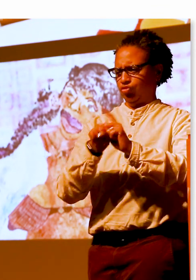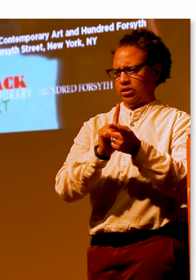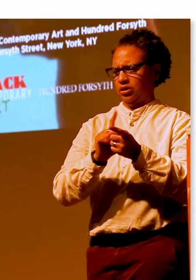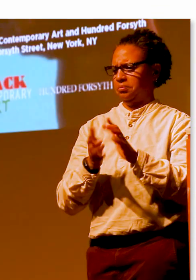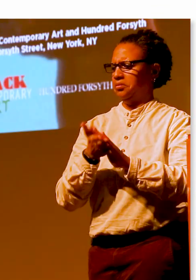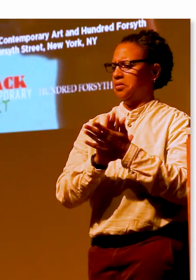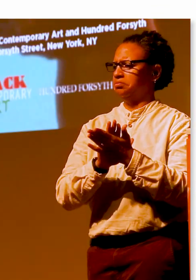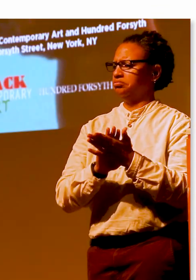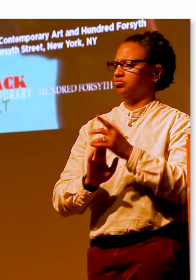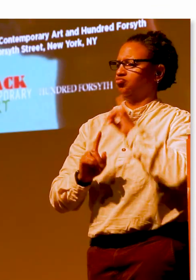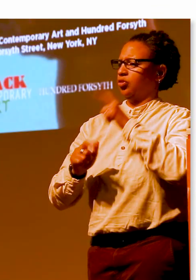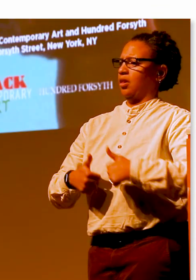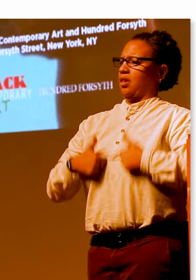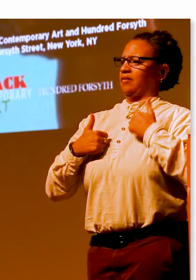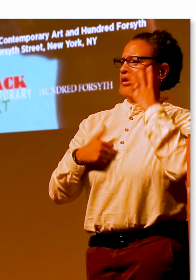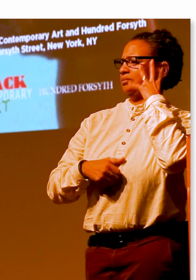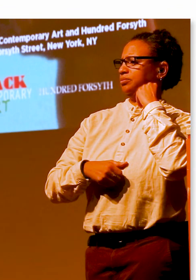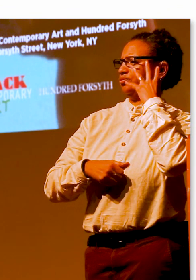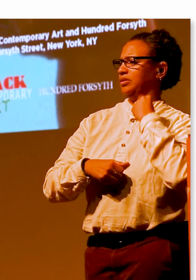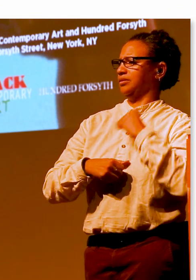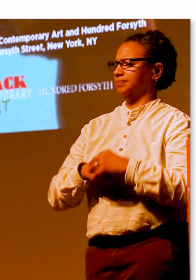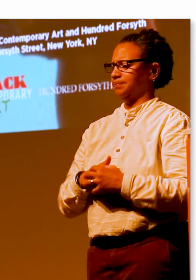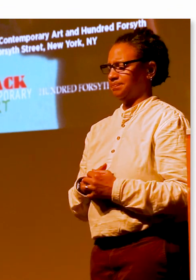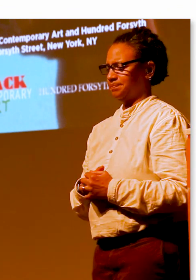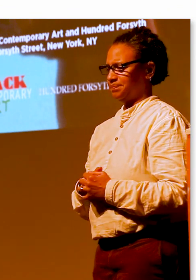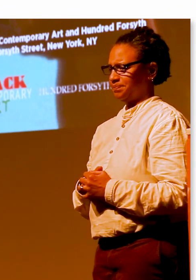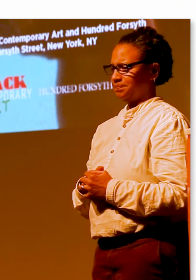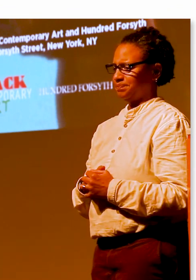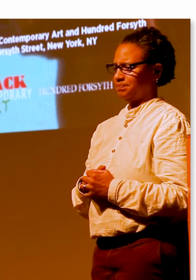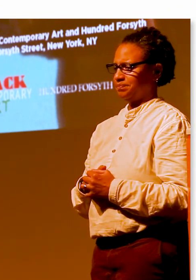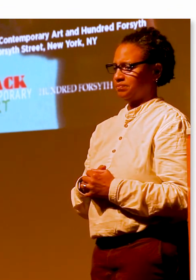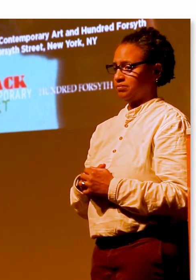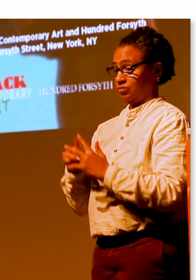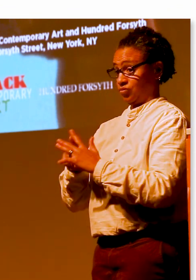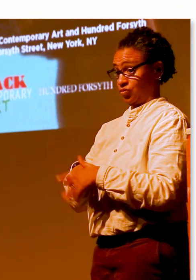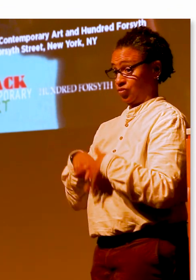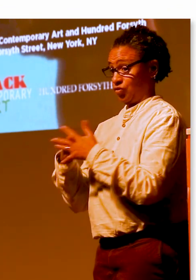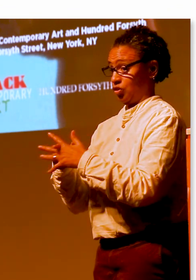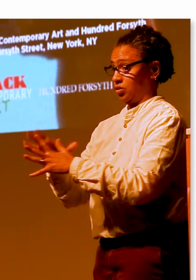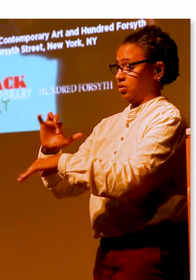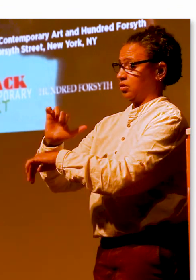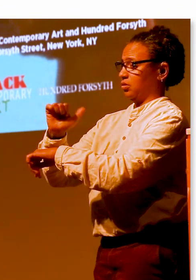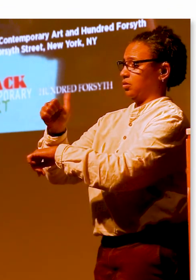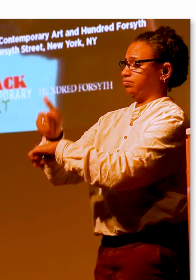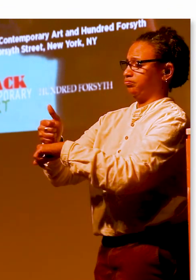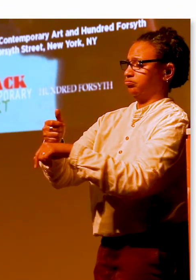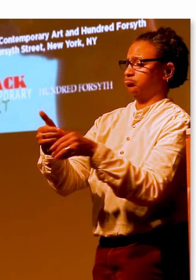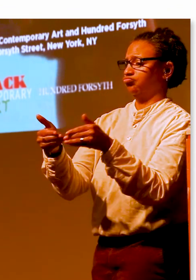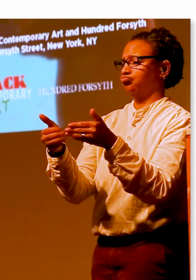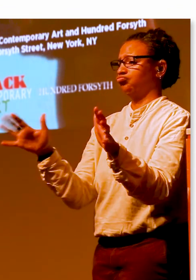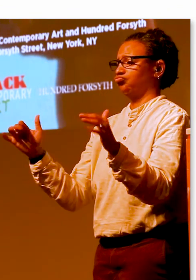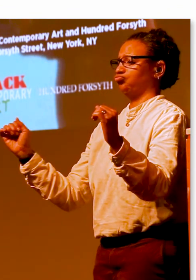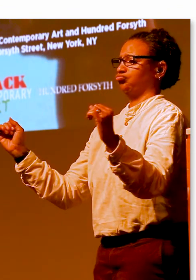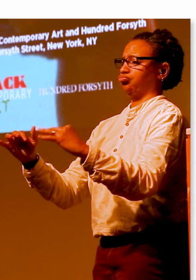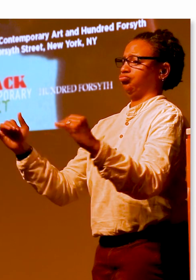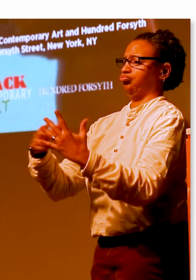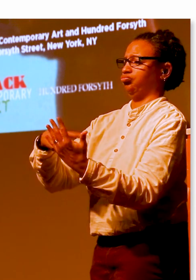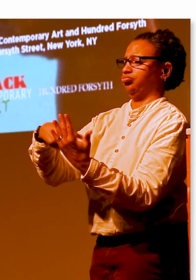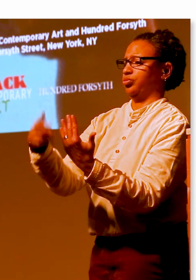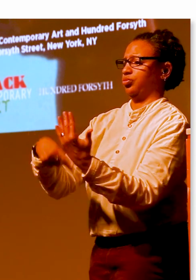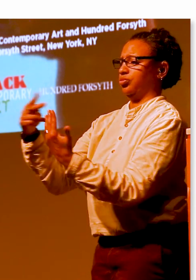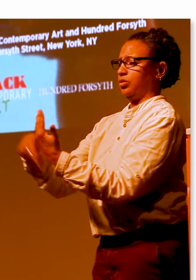And so I started doing public programming with the little resources that I had. I reached out to the